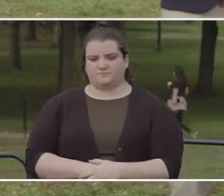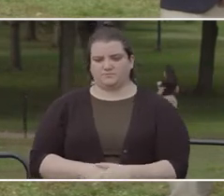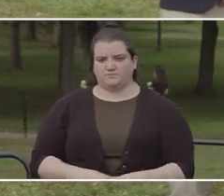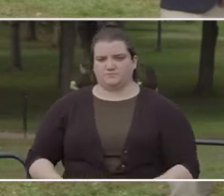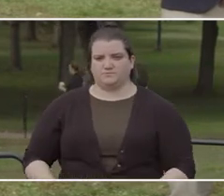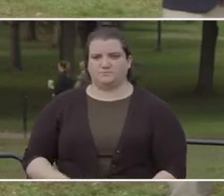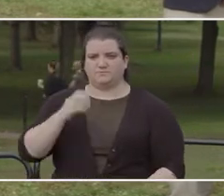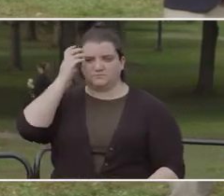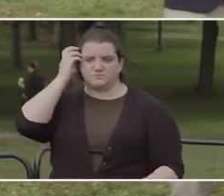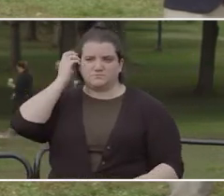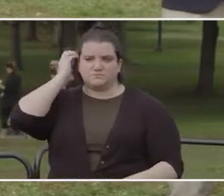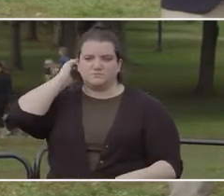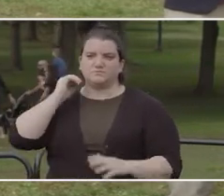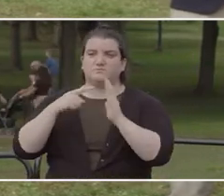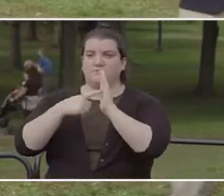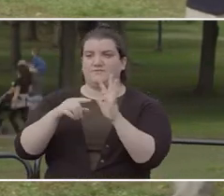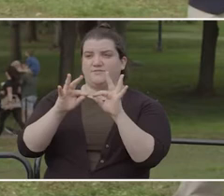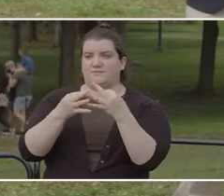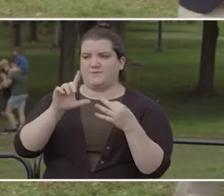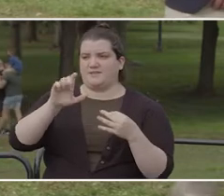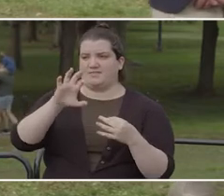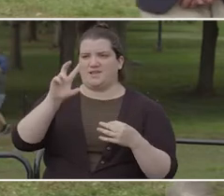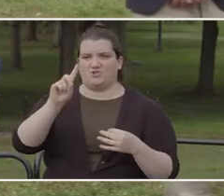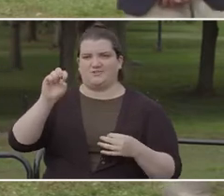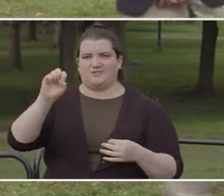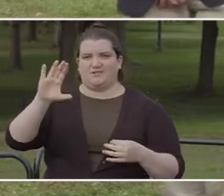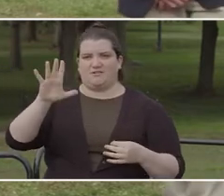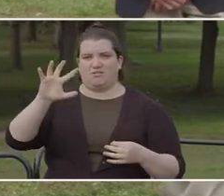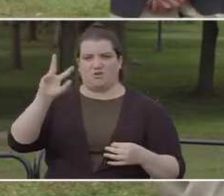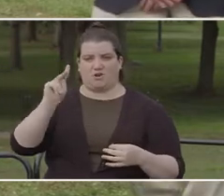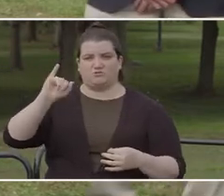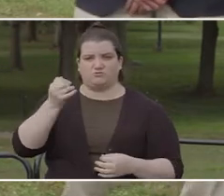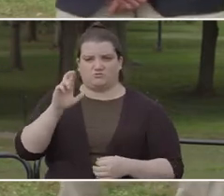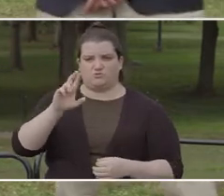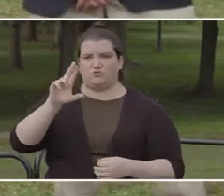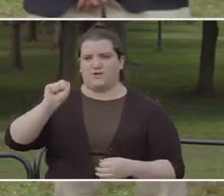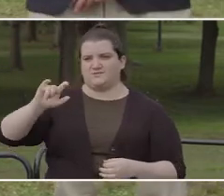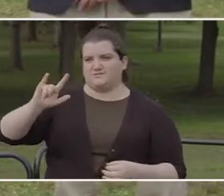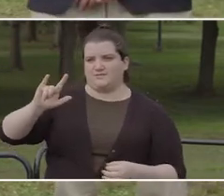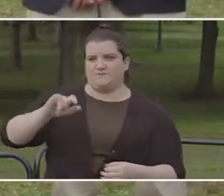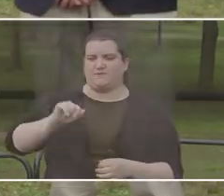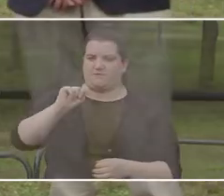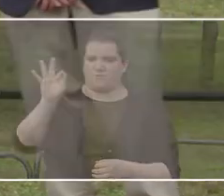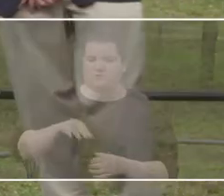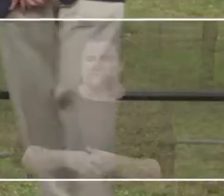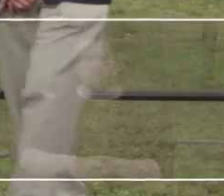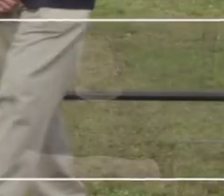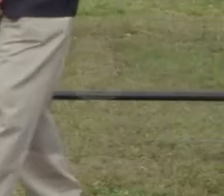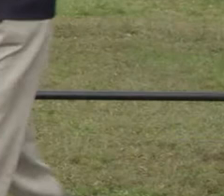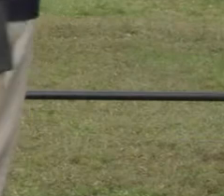On behalf of the family of Leonard E. Clark, Jr., United States Air Force.